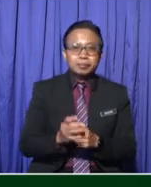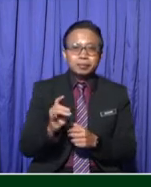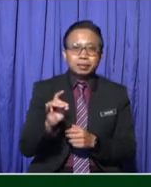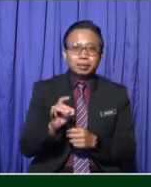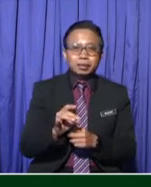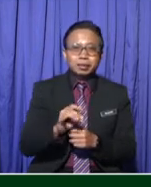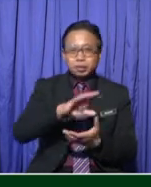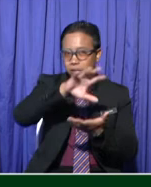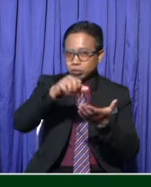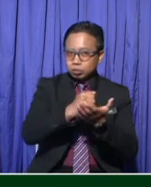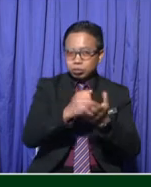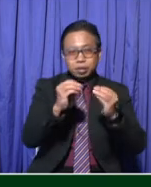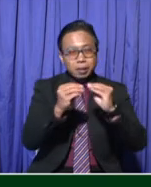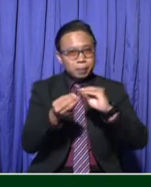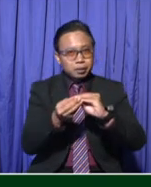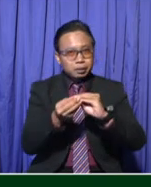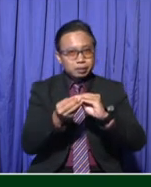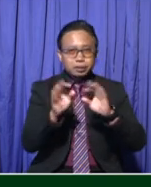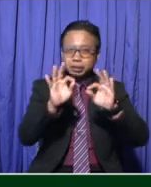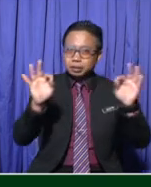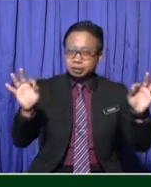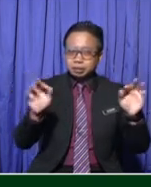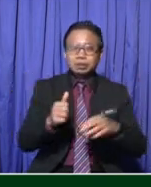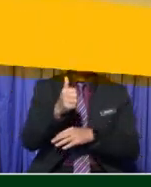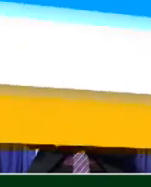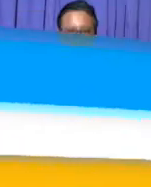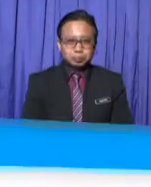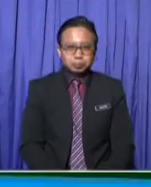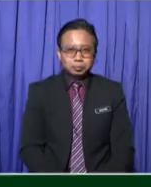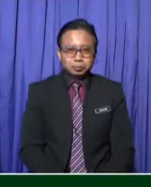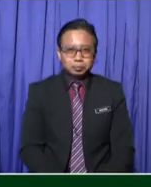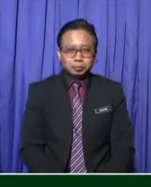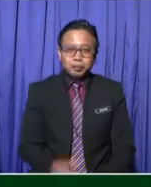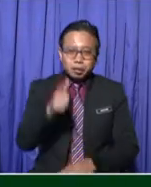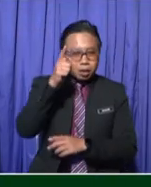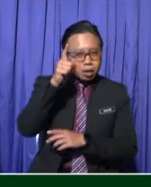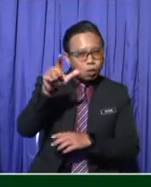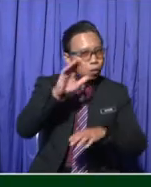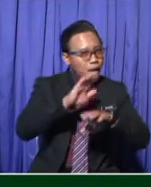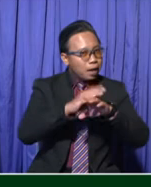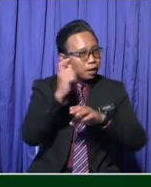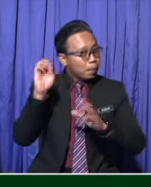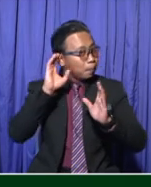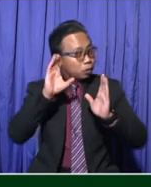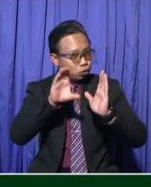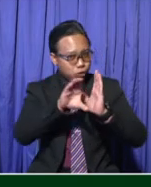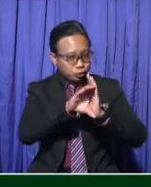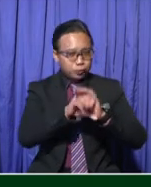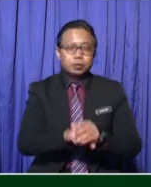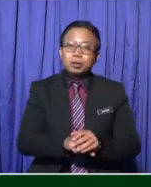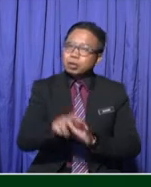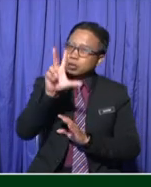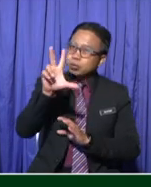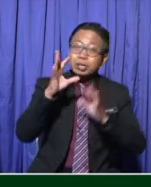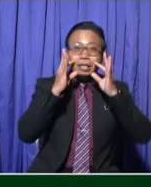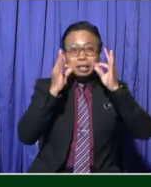Those are number sentences. Well done! Look at the picture. Three